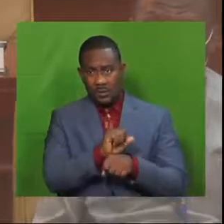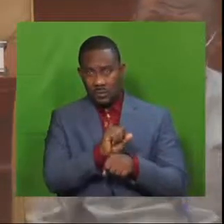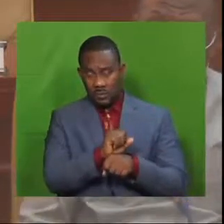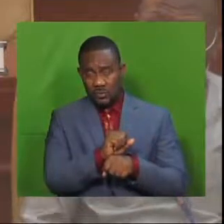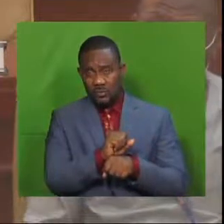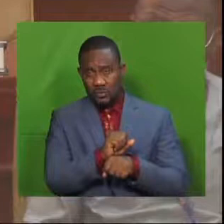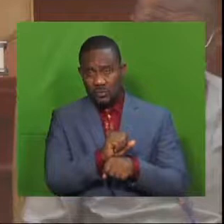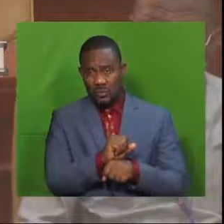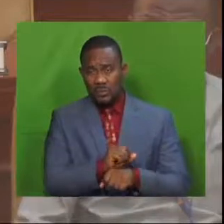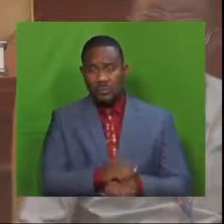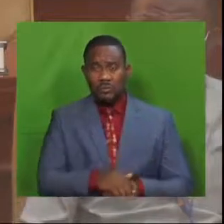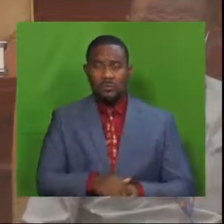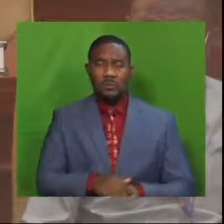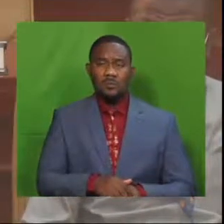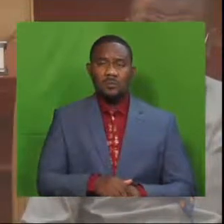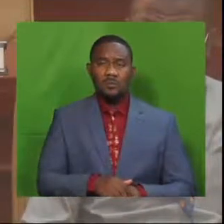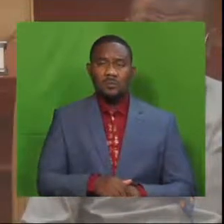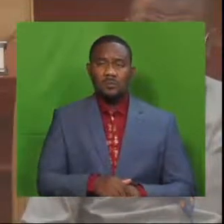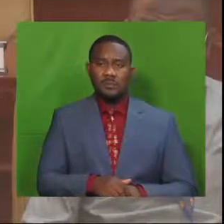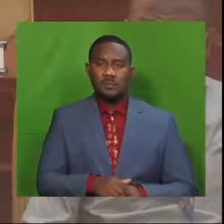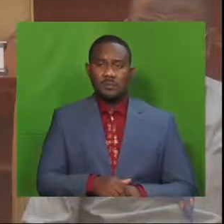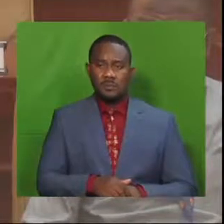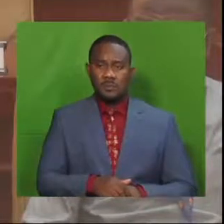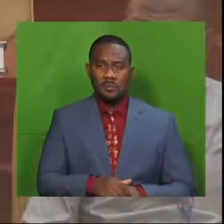I want to